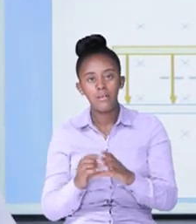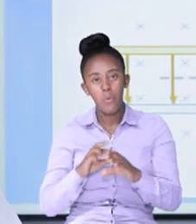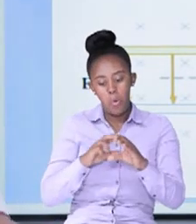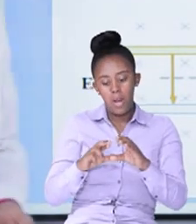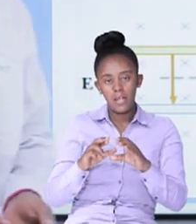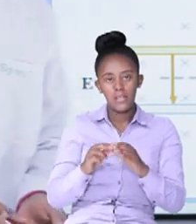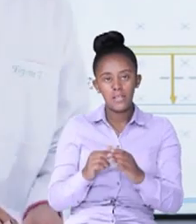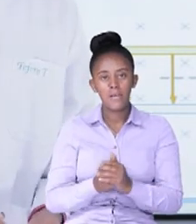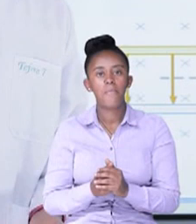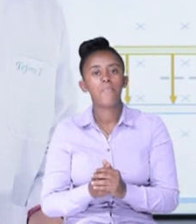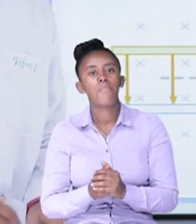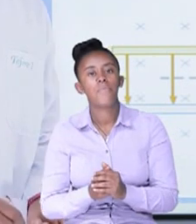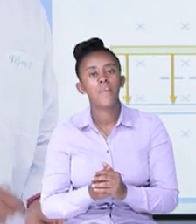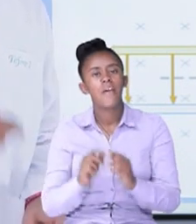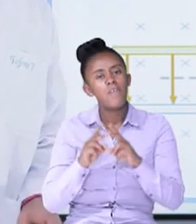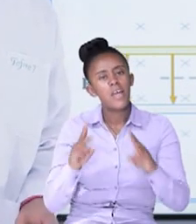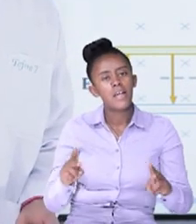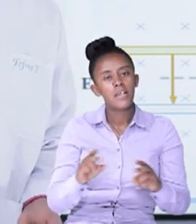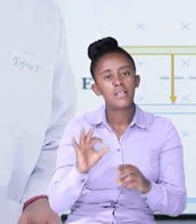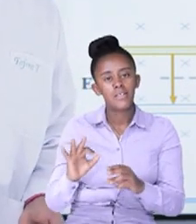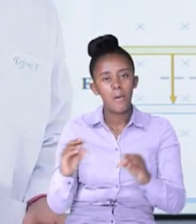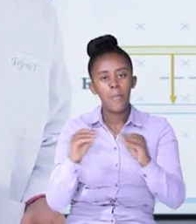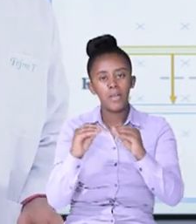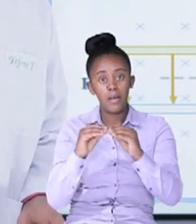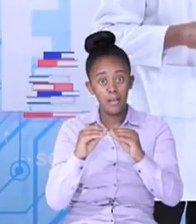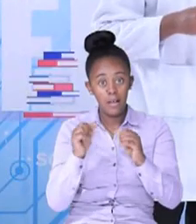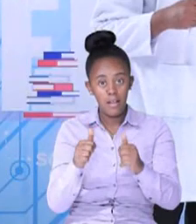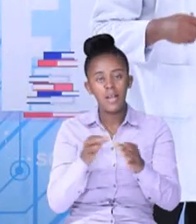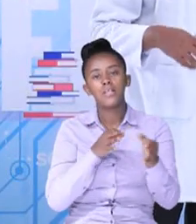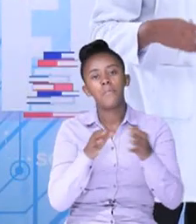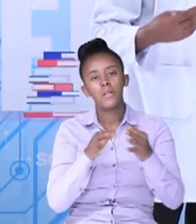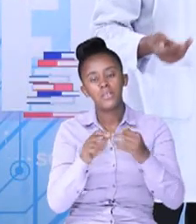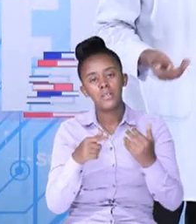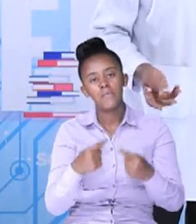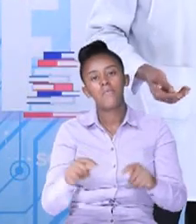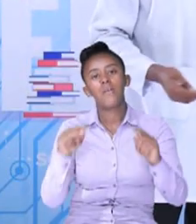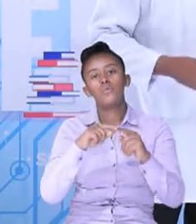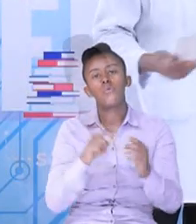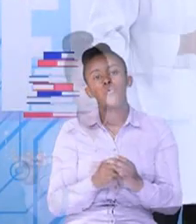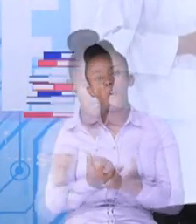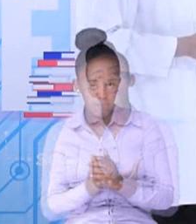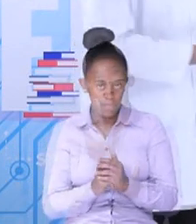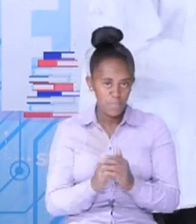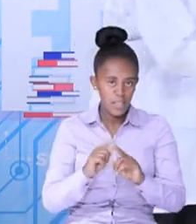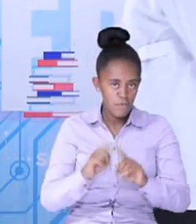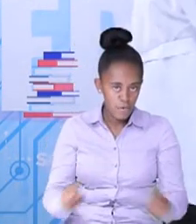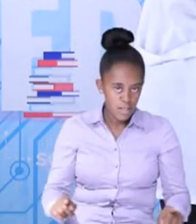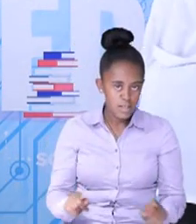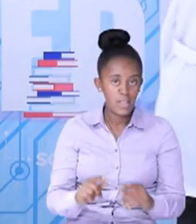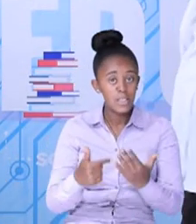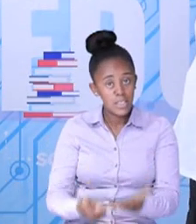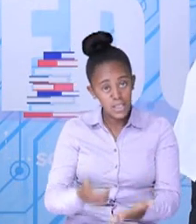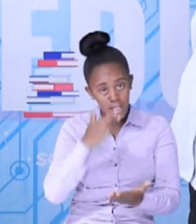r. So we have a very nice mathematical expression and try to determine the mass of different isotopes.